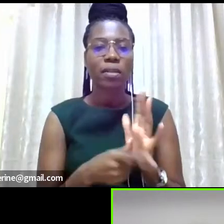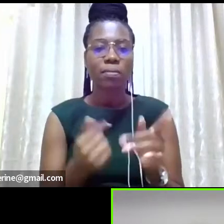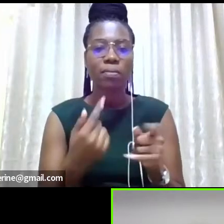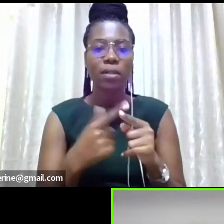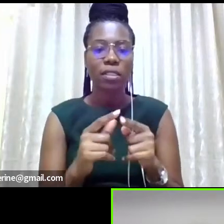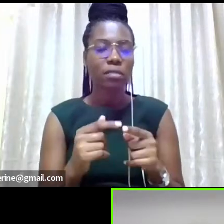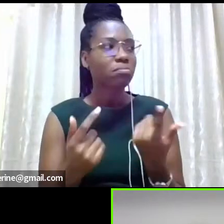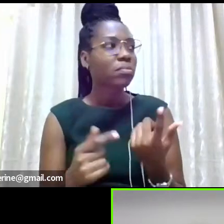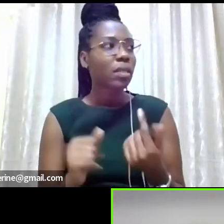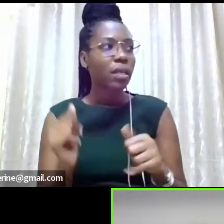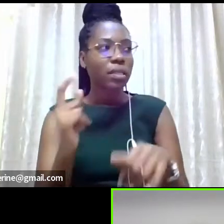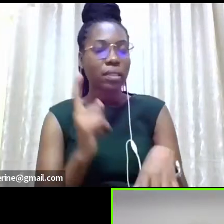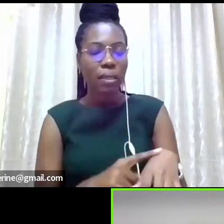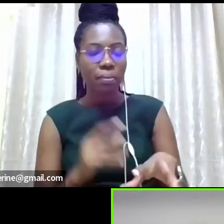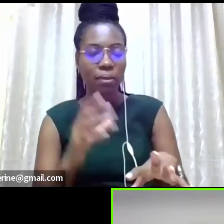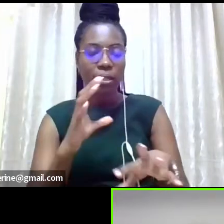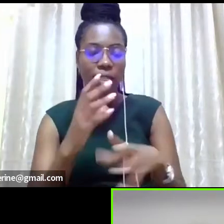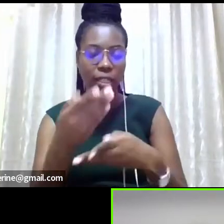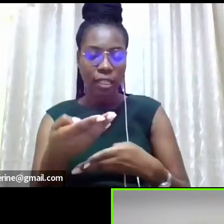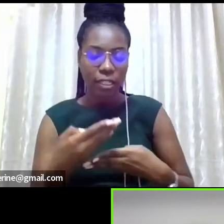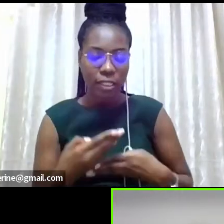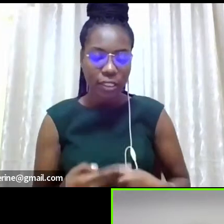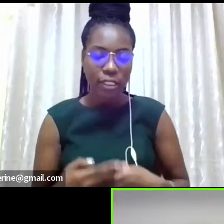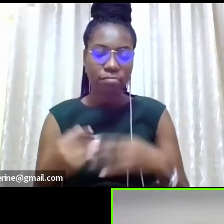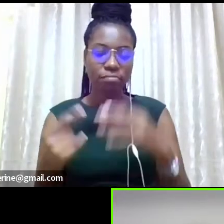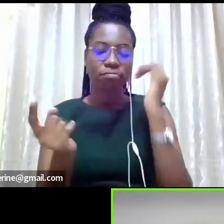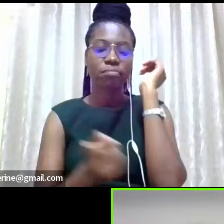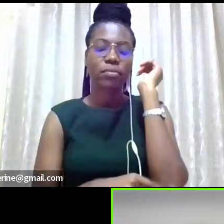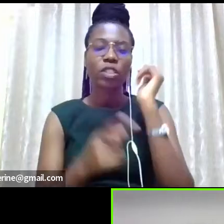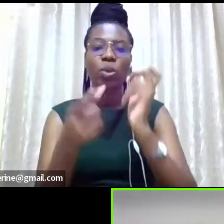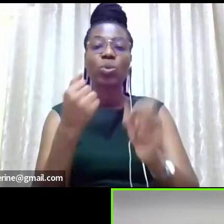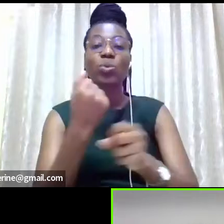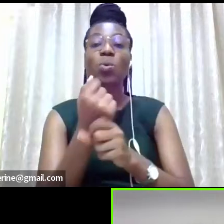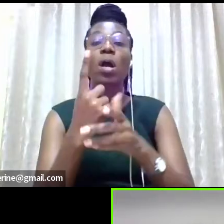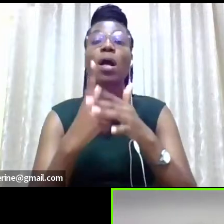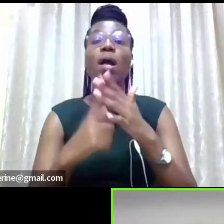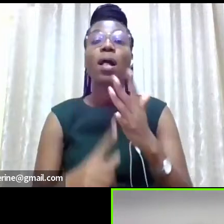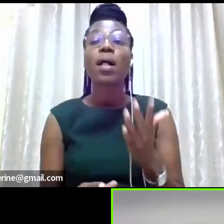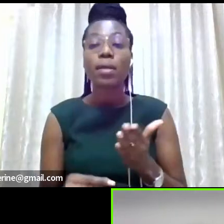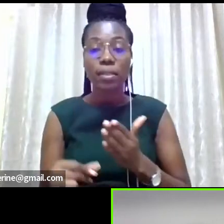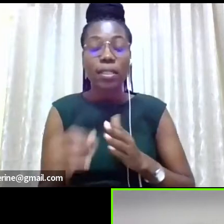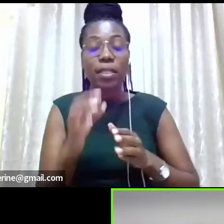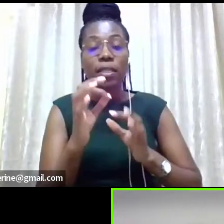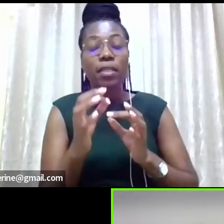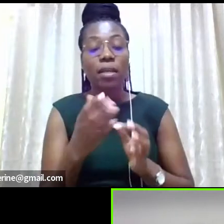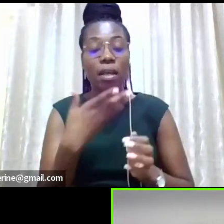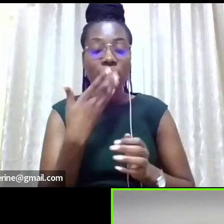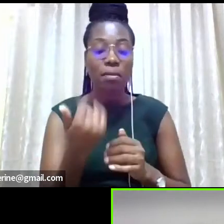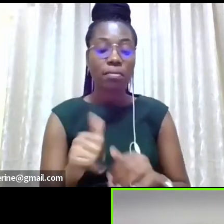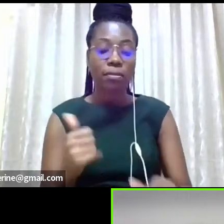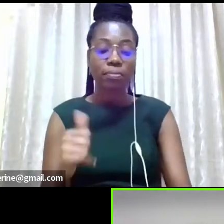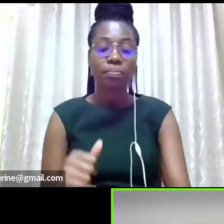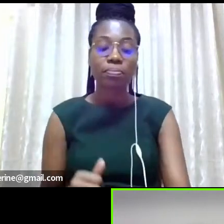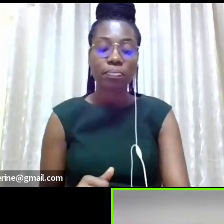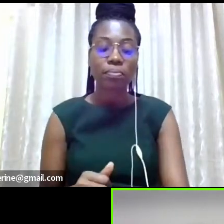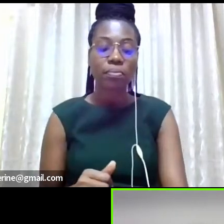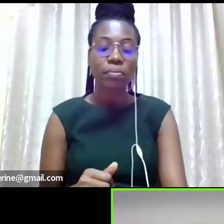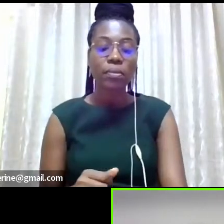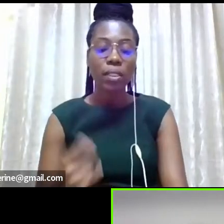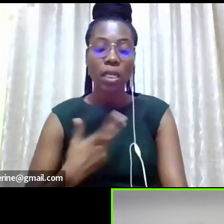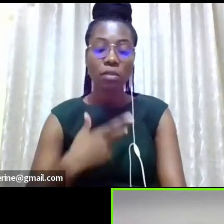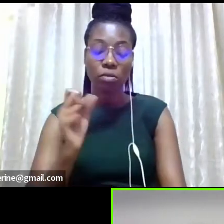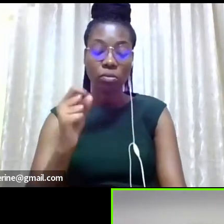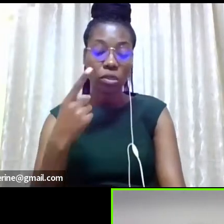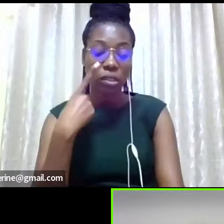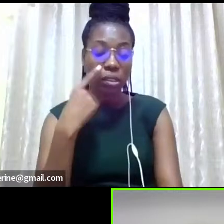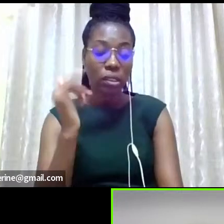resignation during a disciplinary case, how do you to go about it wasn't answered. We will figure that out now.